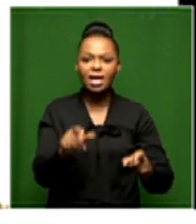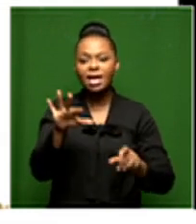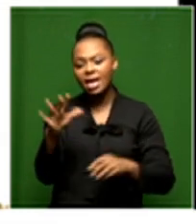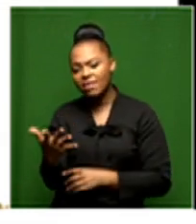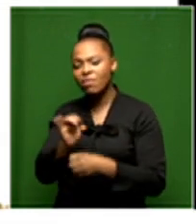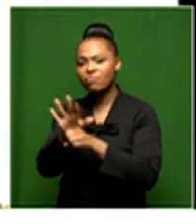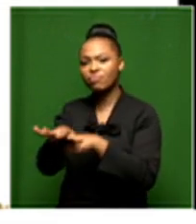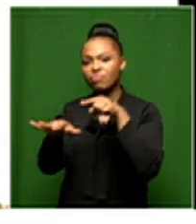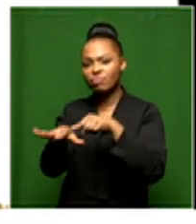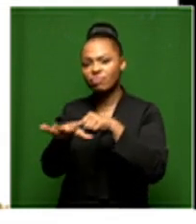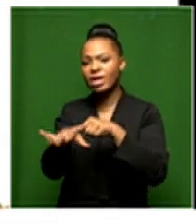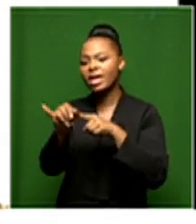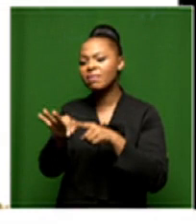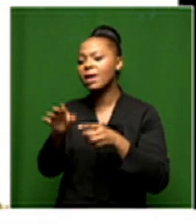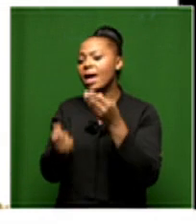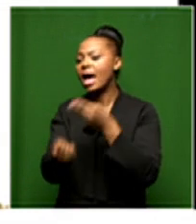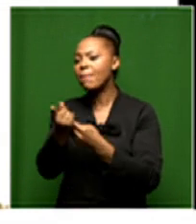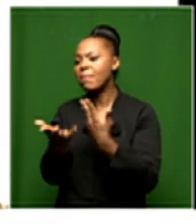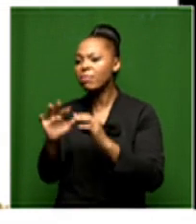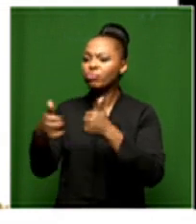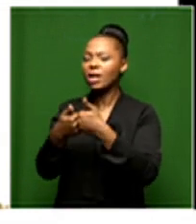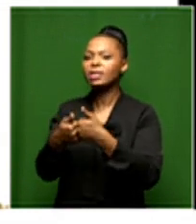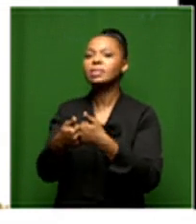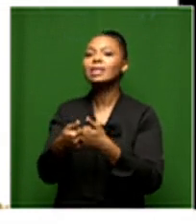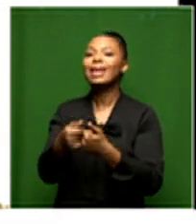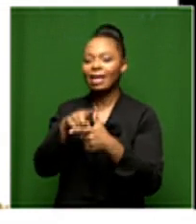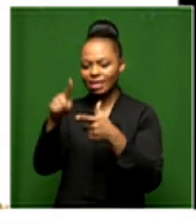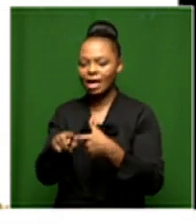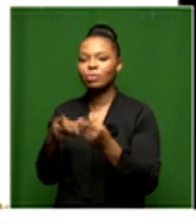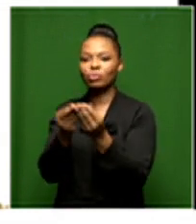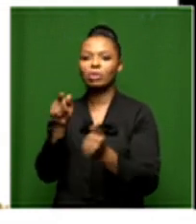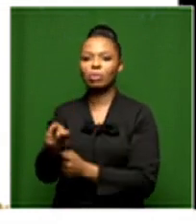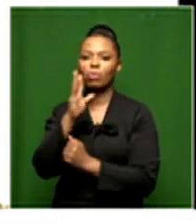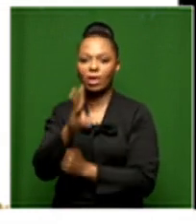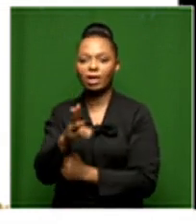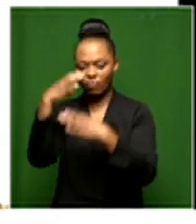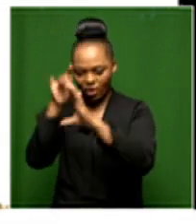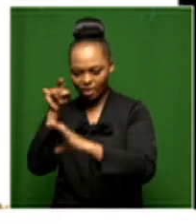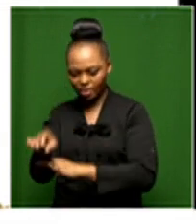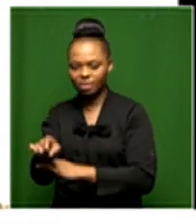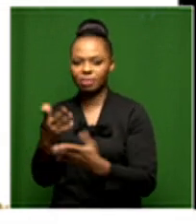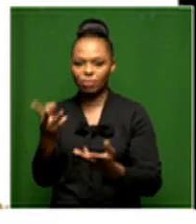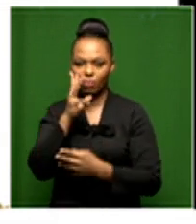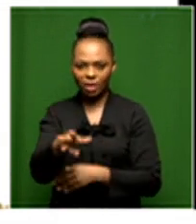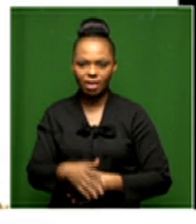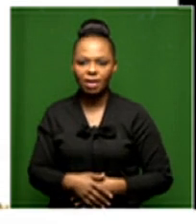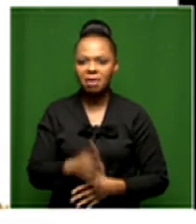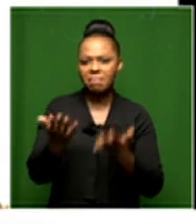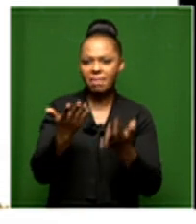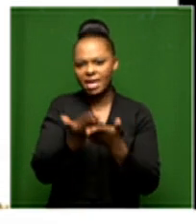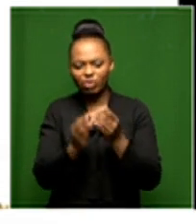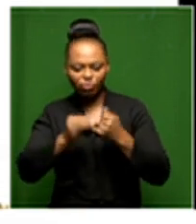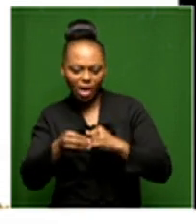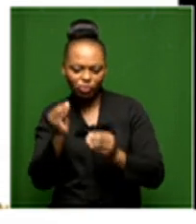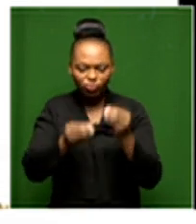a hindrance, then we will deal with that in terms of amendments to the vaccine. So the vaccines are able to be adjusted in terms of